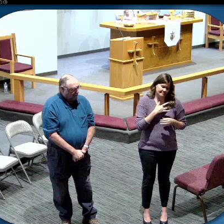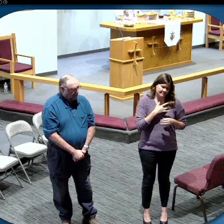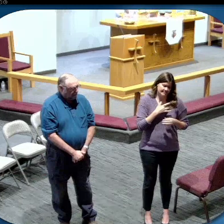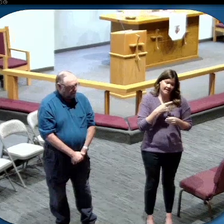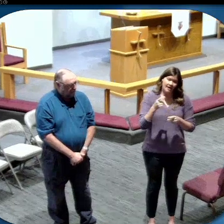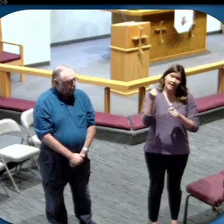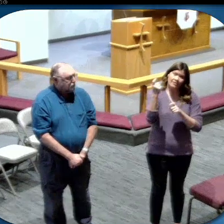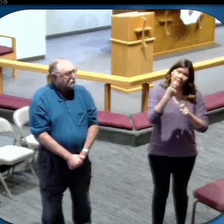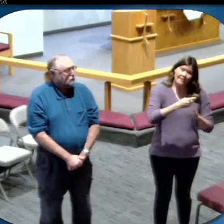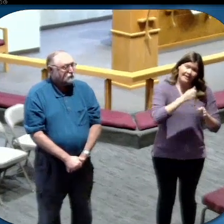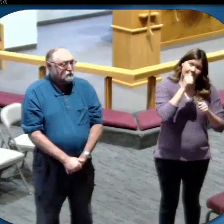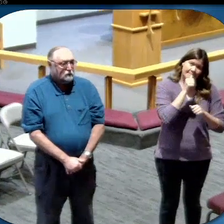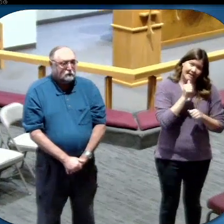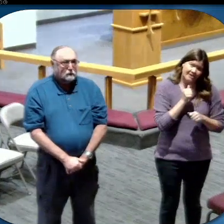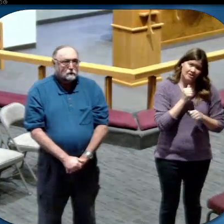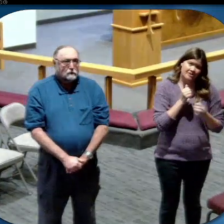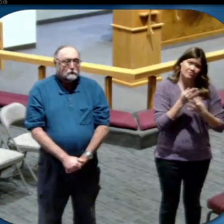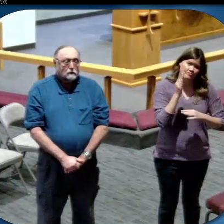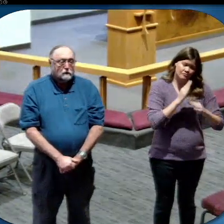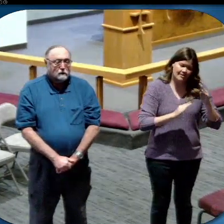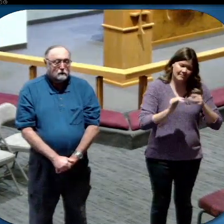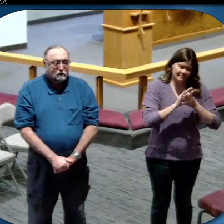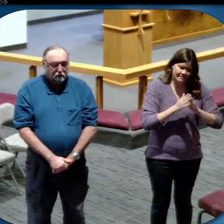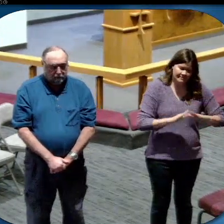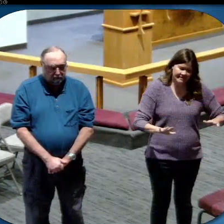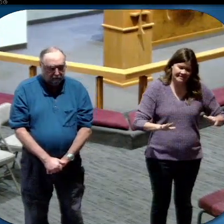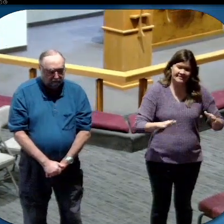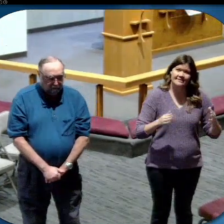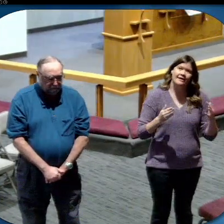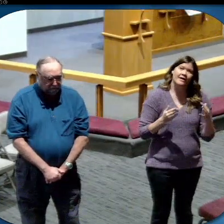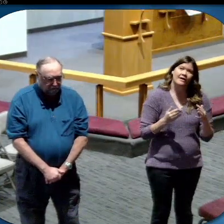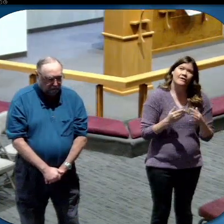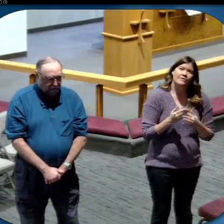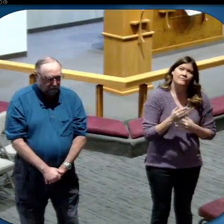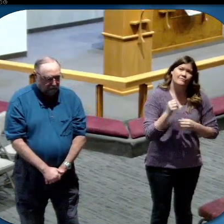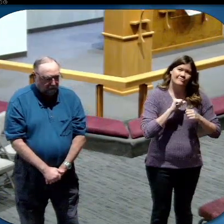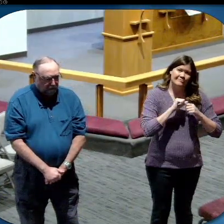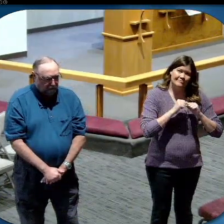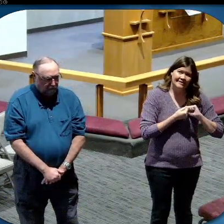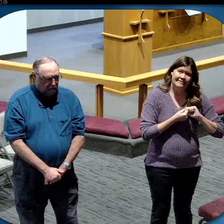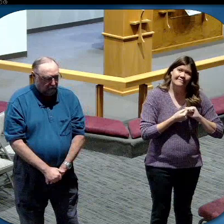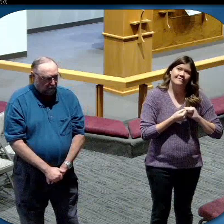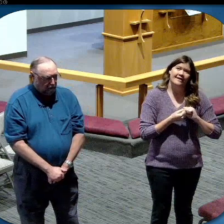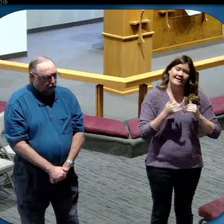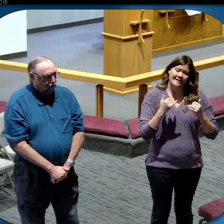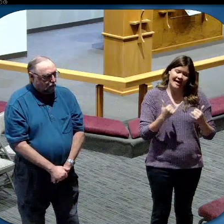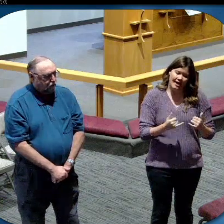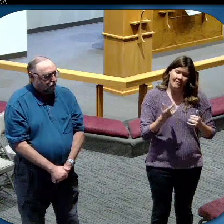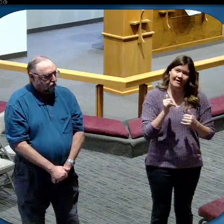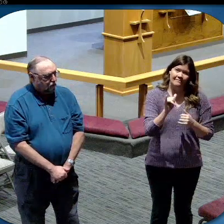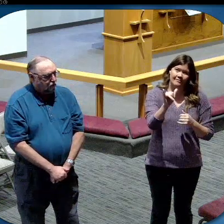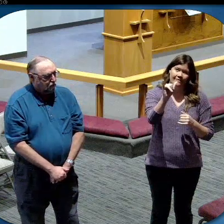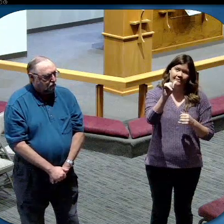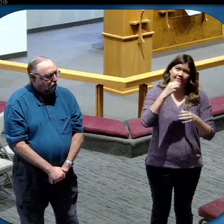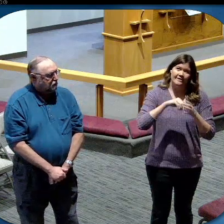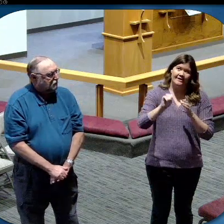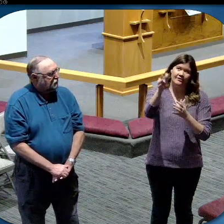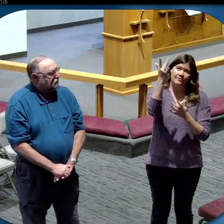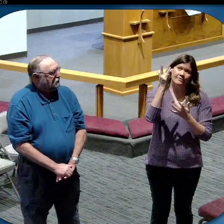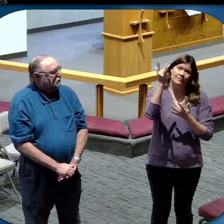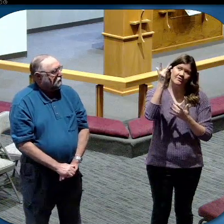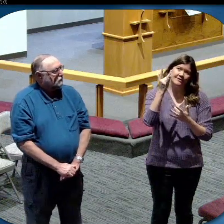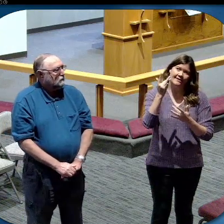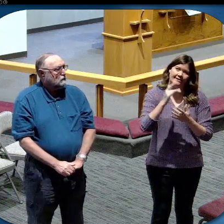Grant patience in trials, peace in afflictions, and hope in your promises now and eternally. Lord, in your mercy,